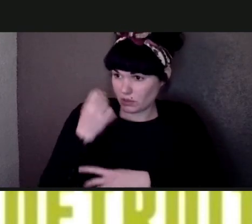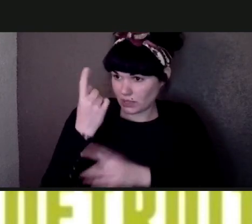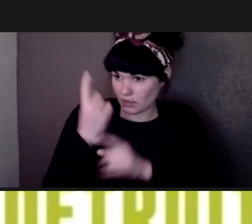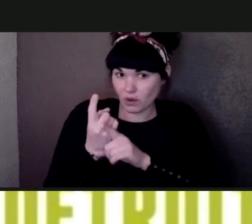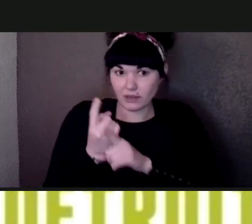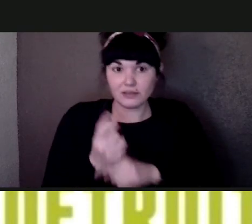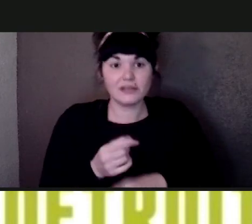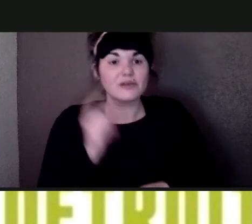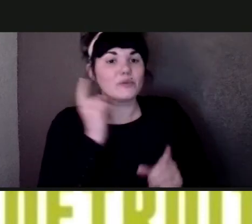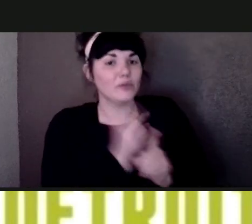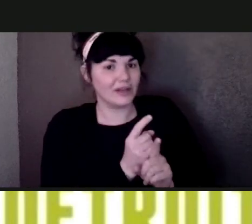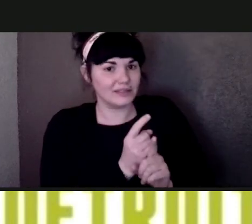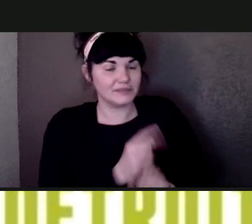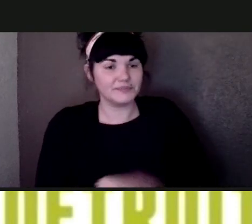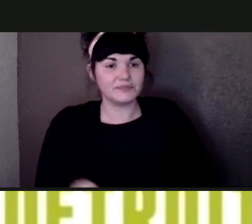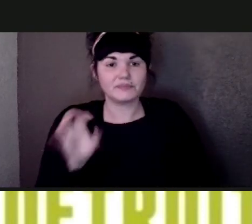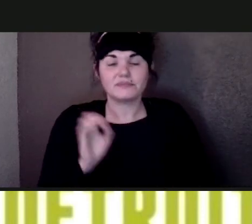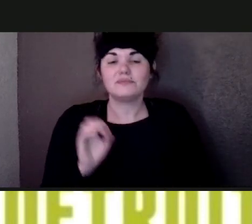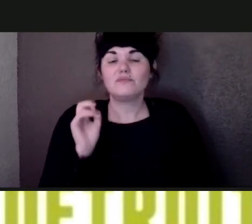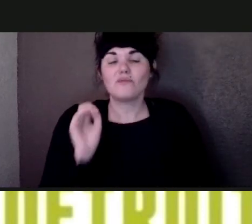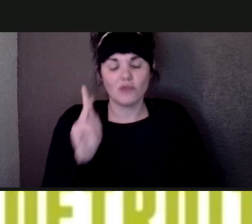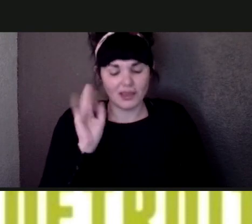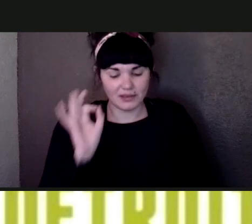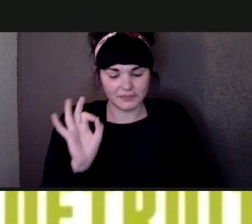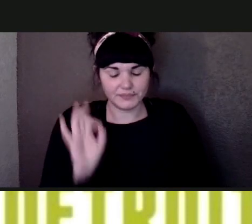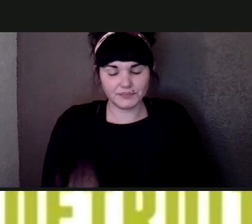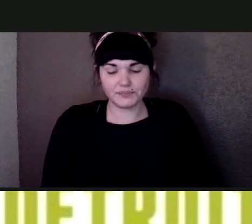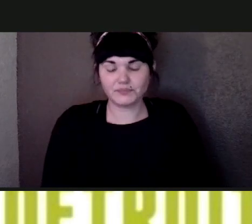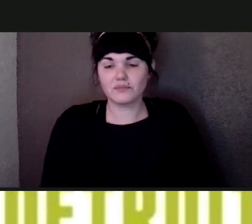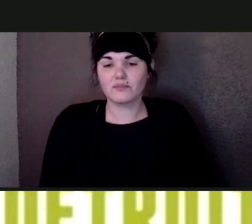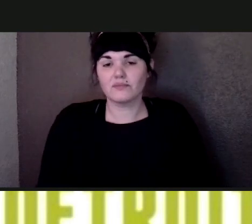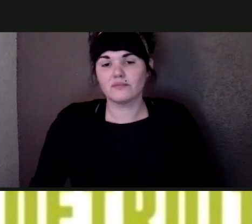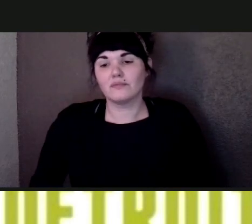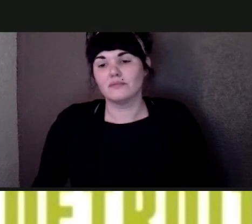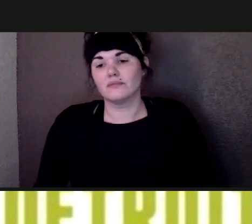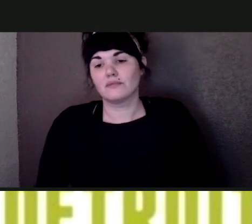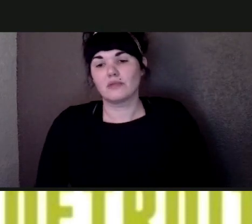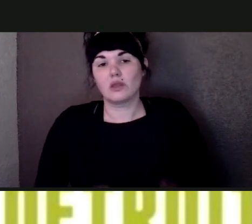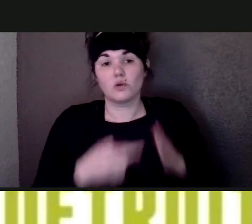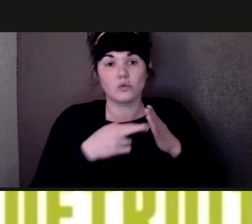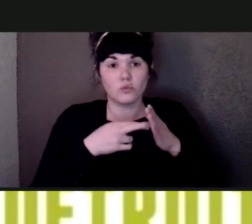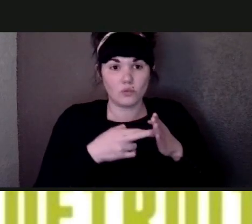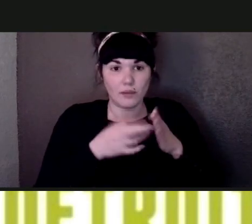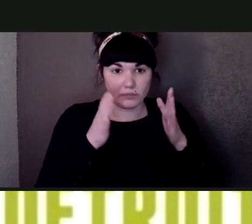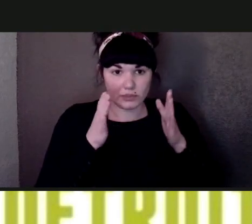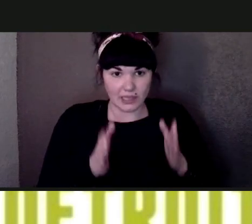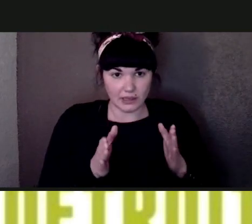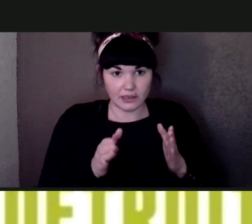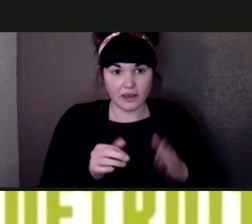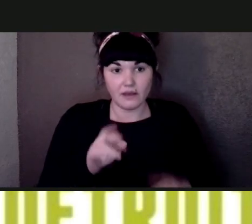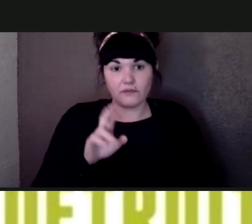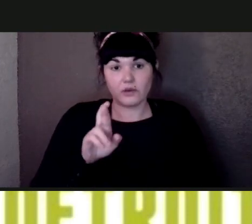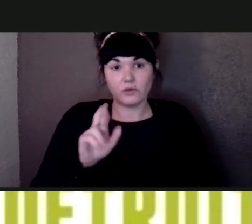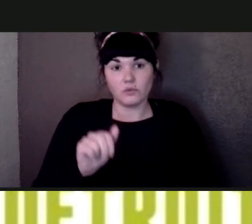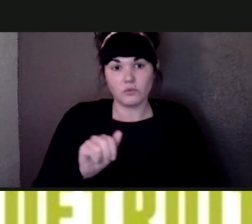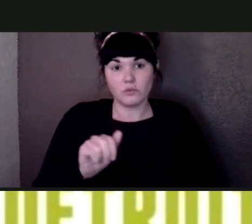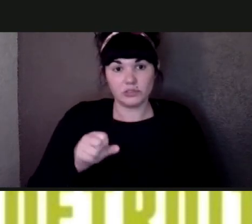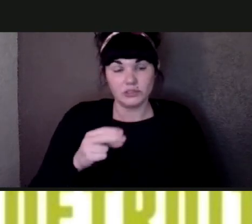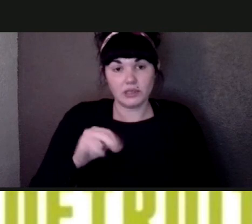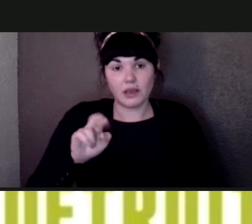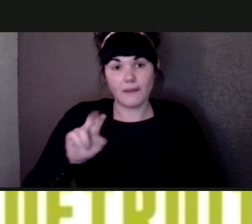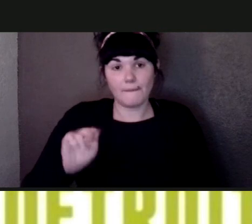Okay. And then I just also, just because I just talked to representative Rashida Tlaib this morning, separate on a separate issue,